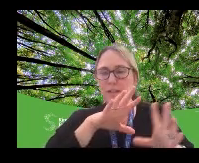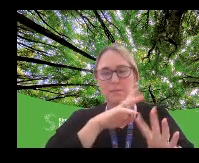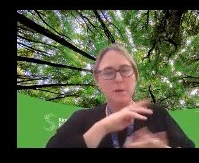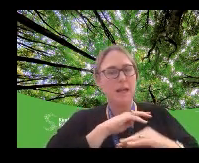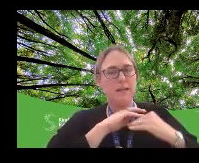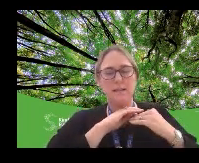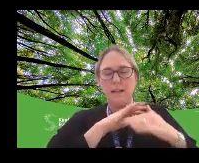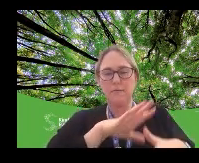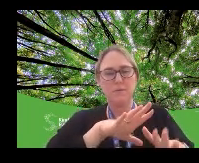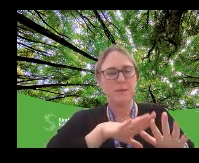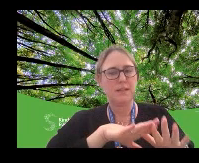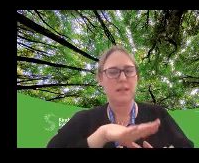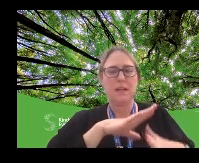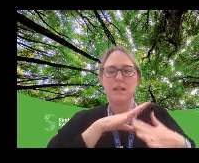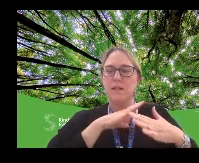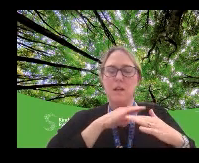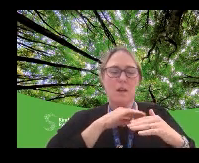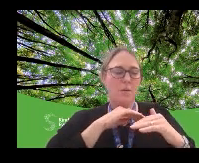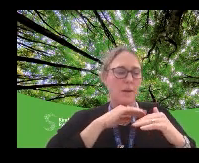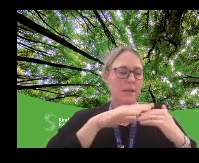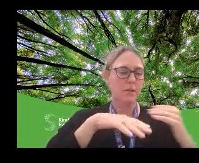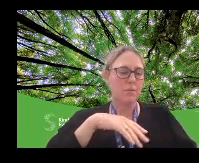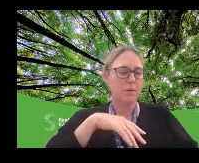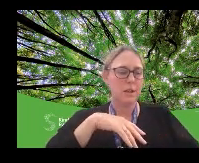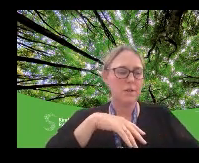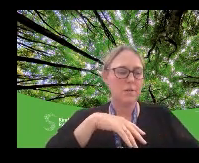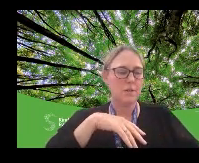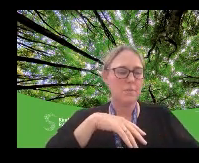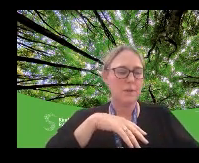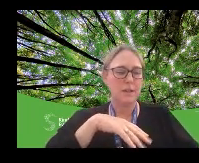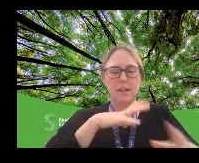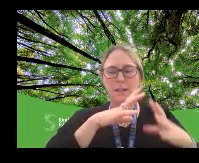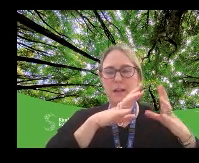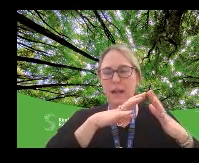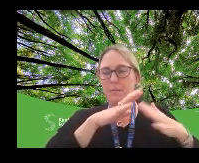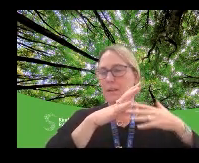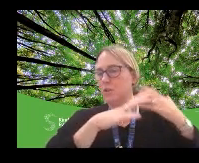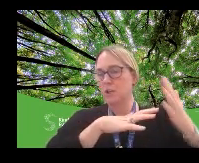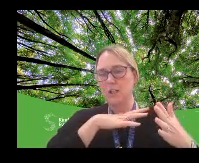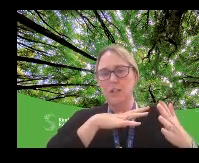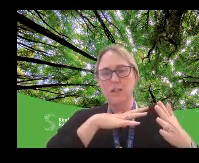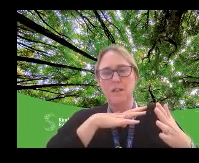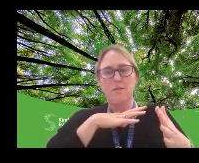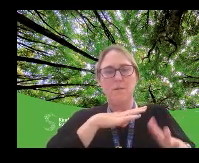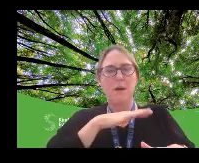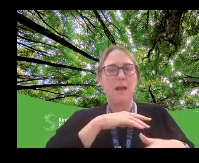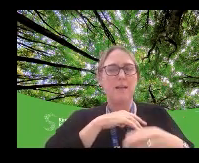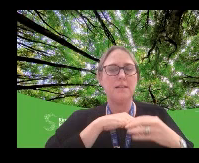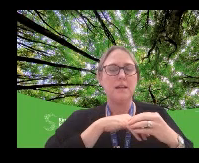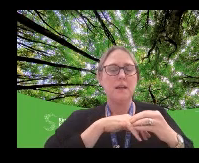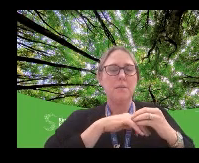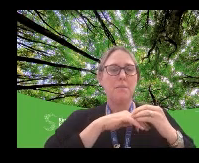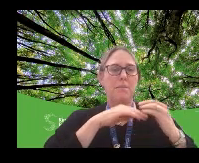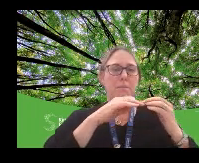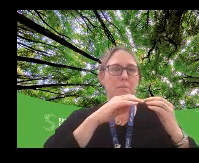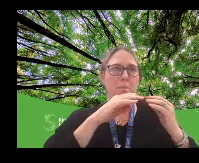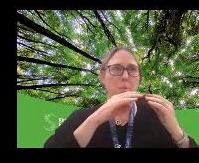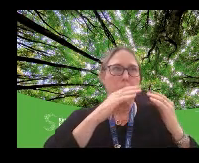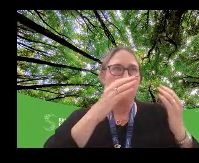assessment. So everything's in place, everyone's meeting the needs, we're hearing all, sort of all these brilliant things that are happening and the strategies that are in